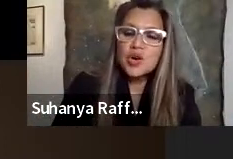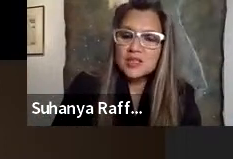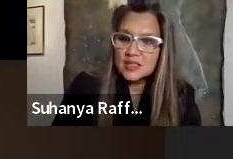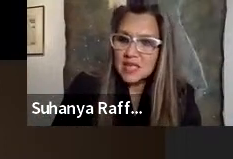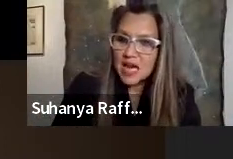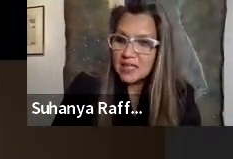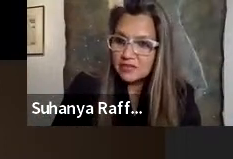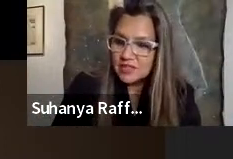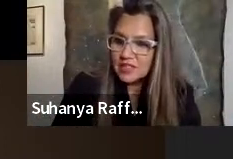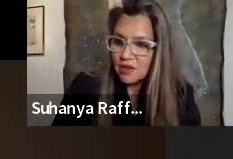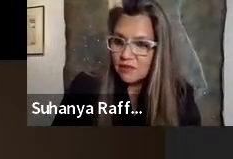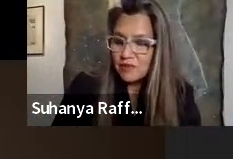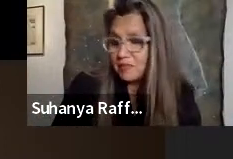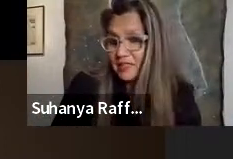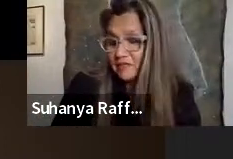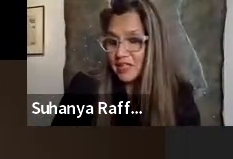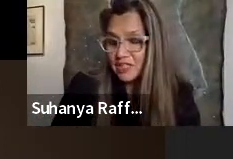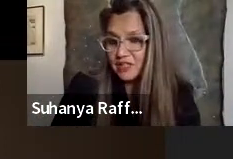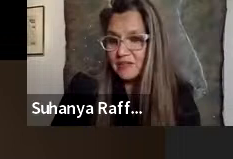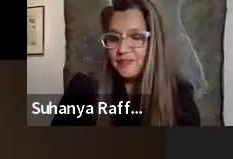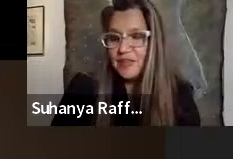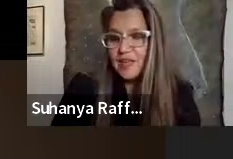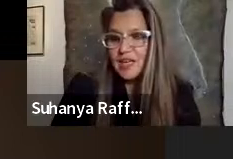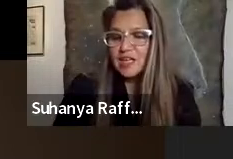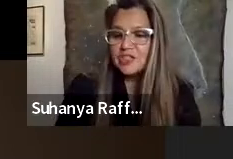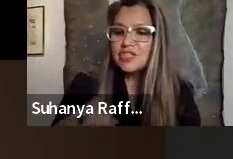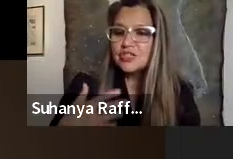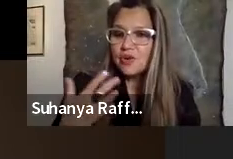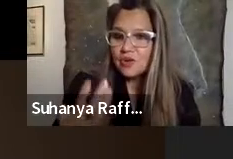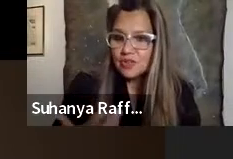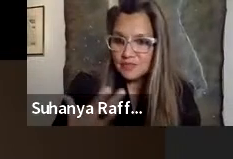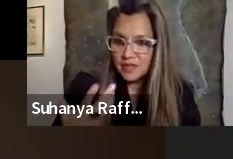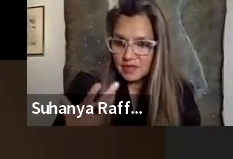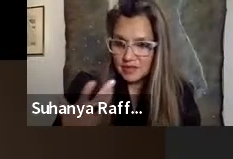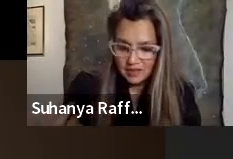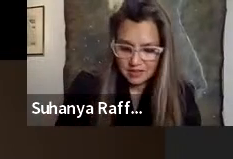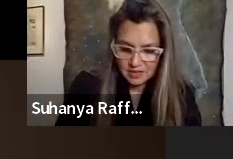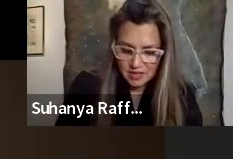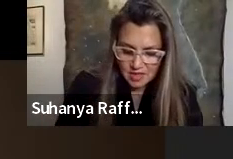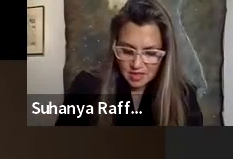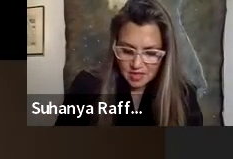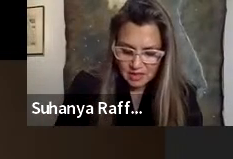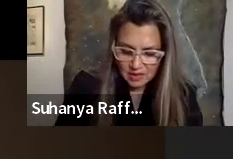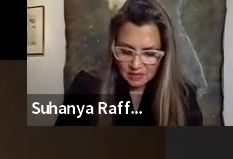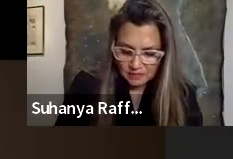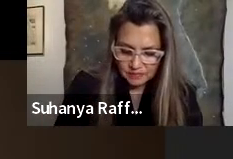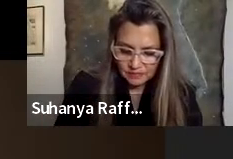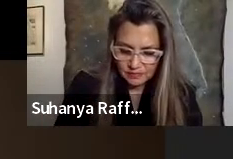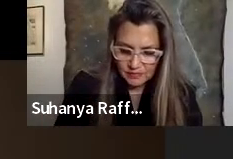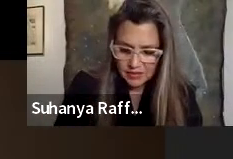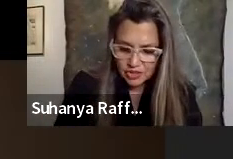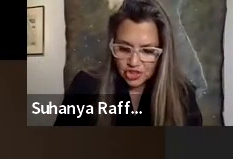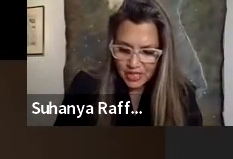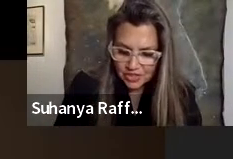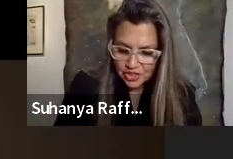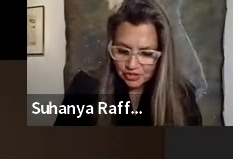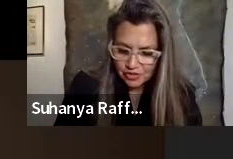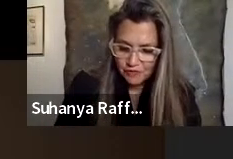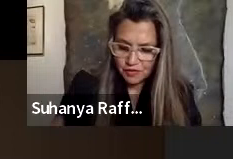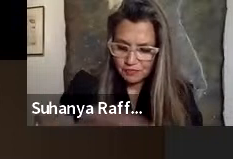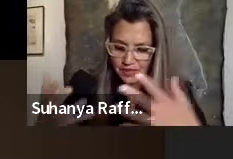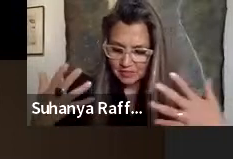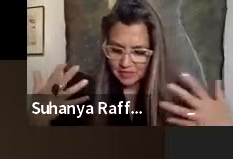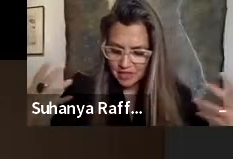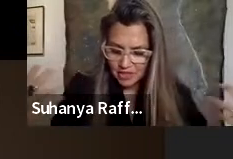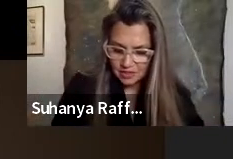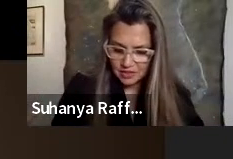the work is titled Self-Obliteration. And she talks about this, the gesture